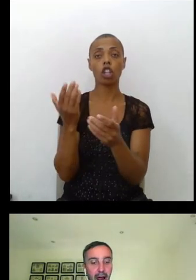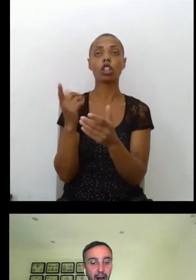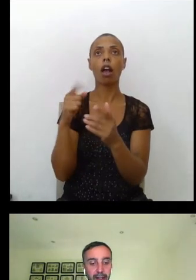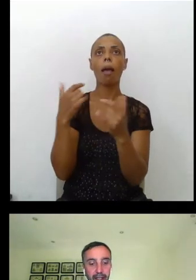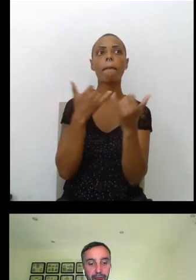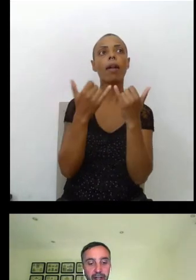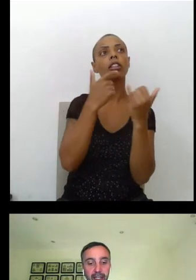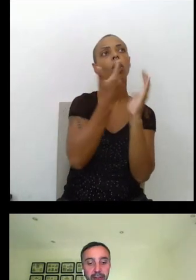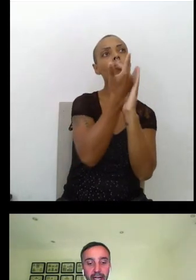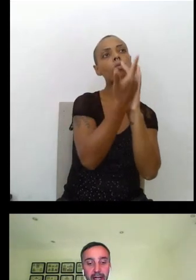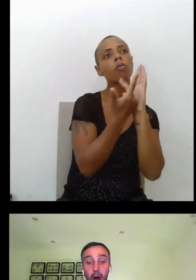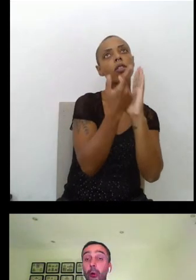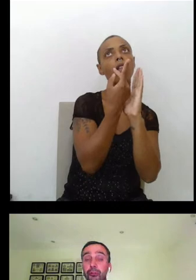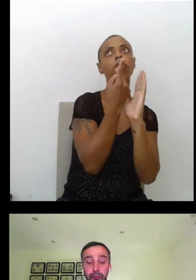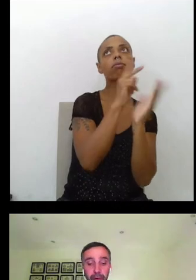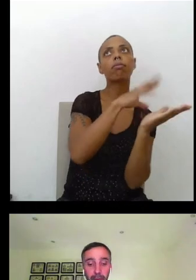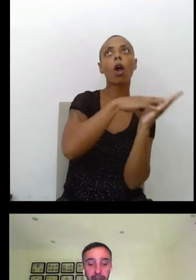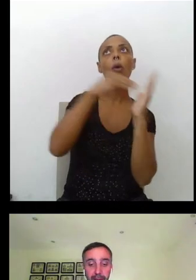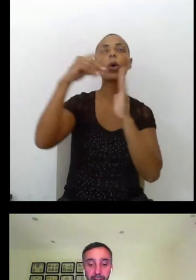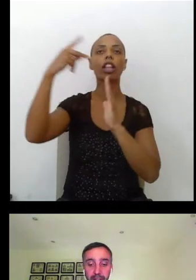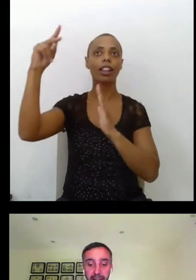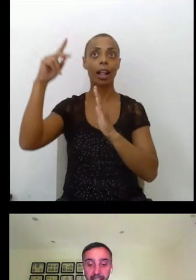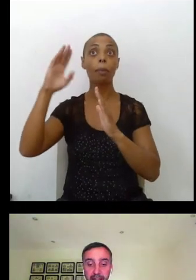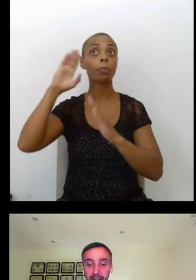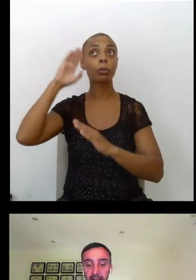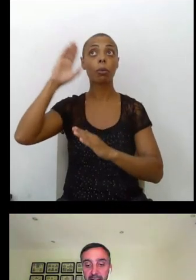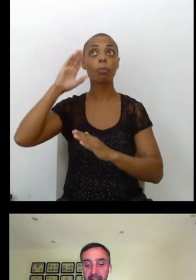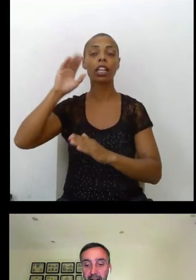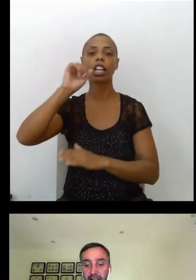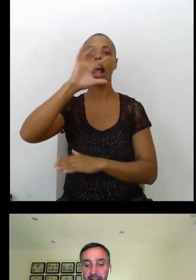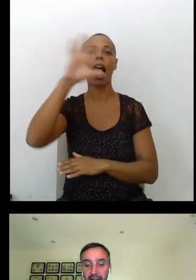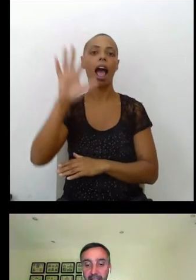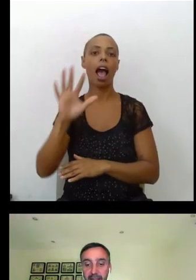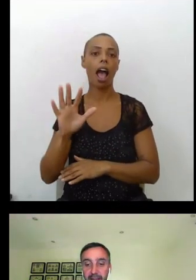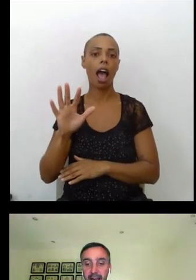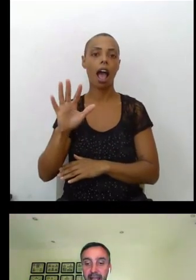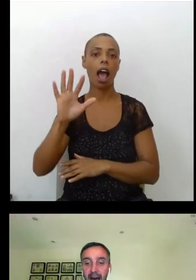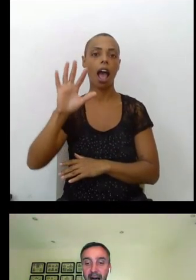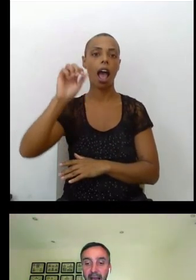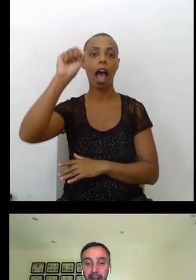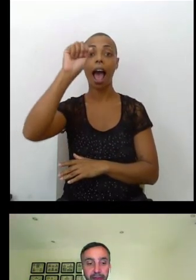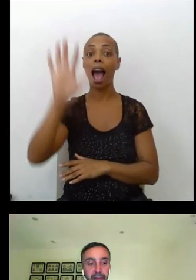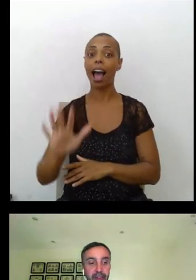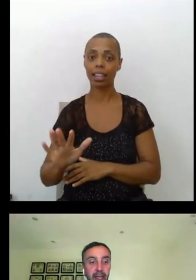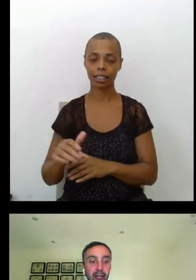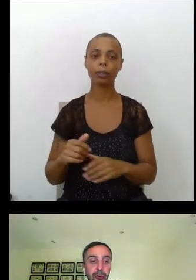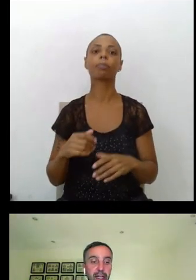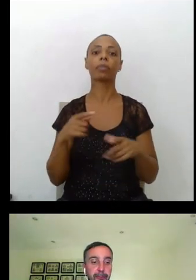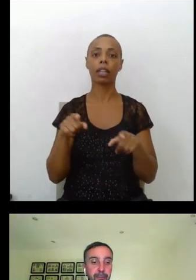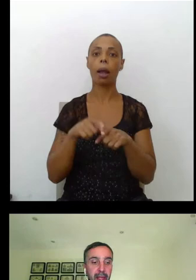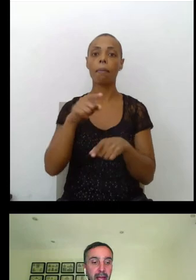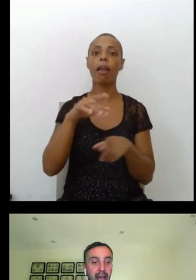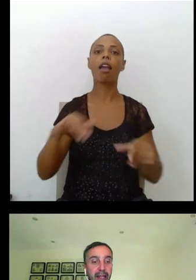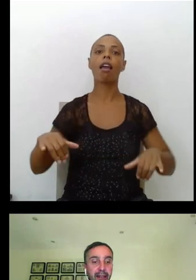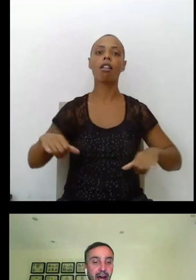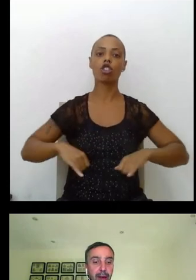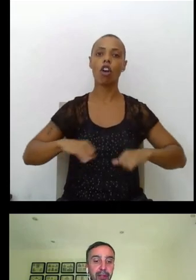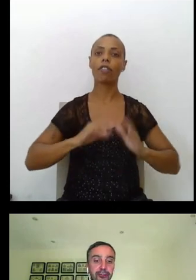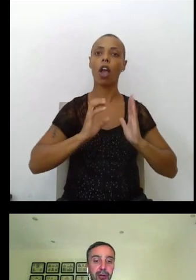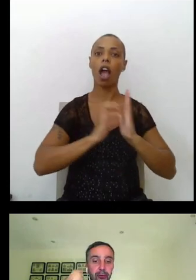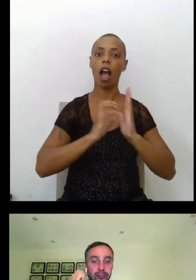Californian architect Frank Israel also fell victim to the disease in the 1990s at the height of his career